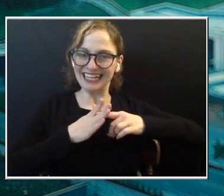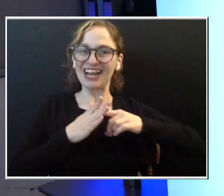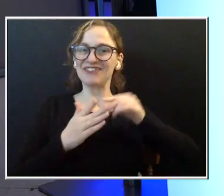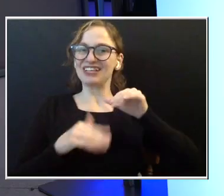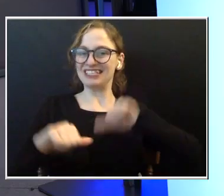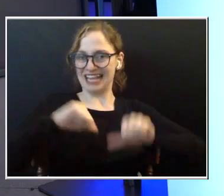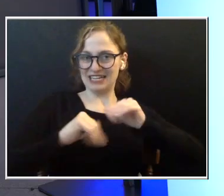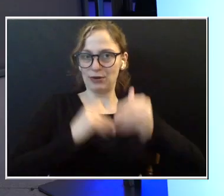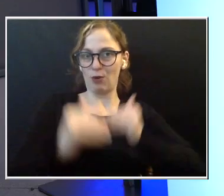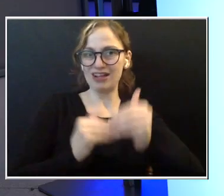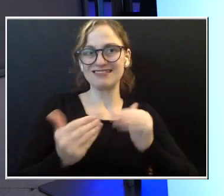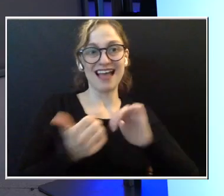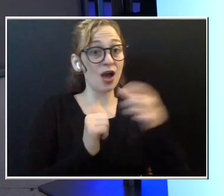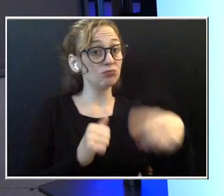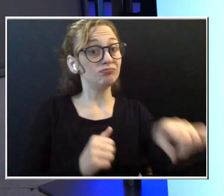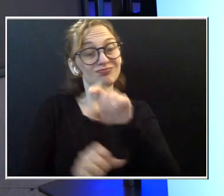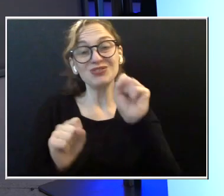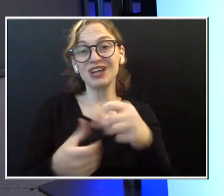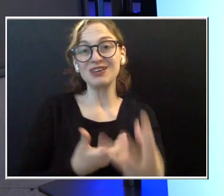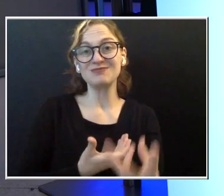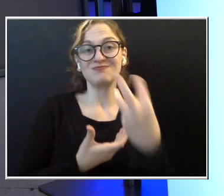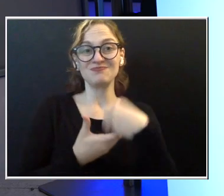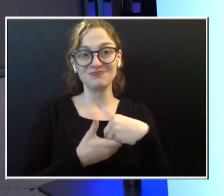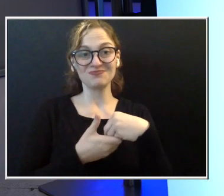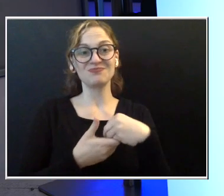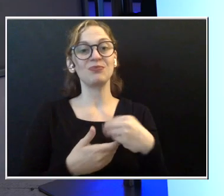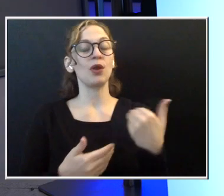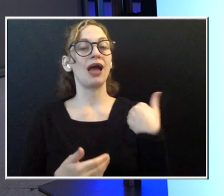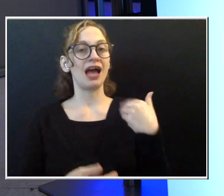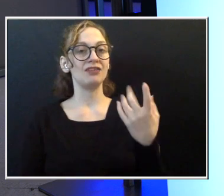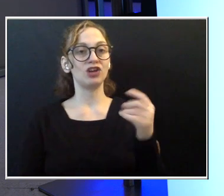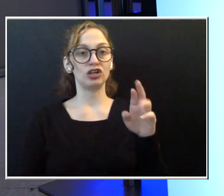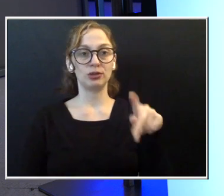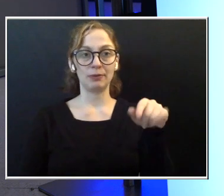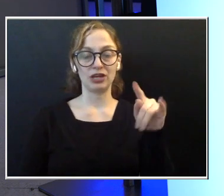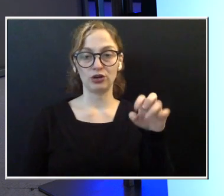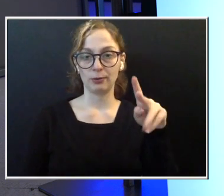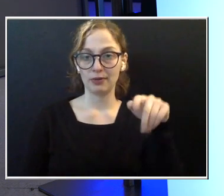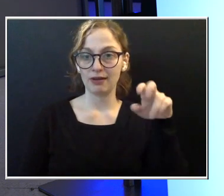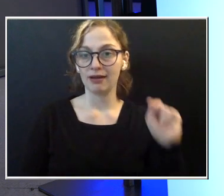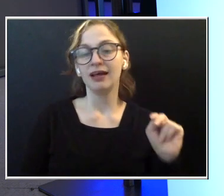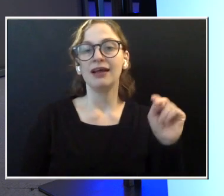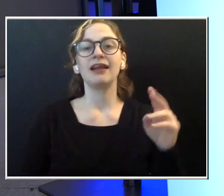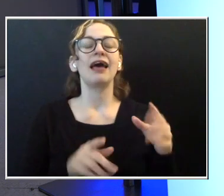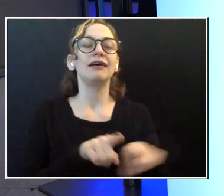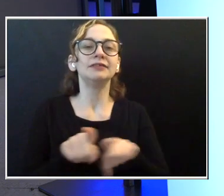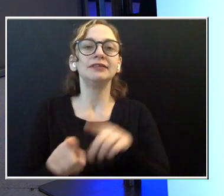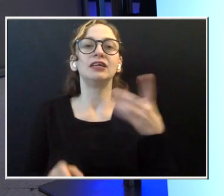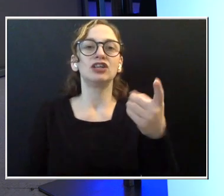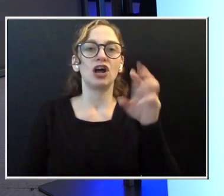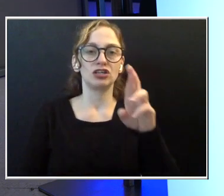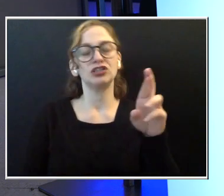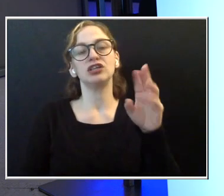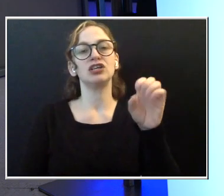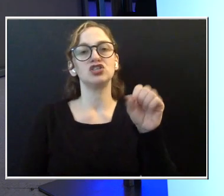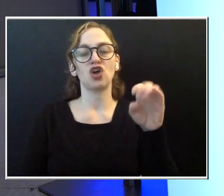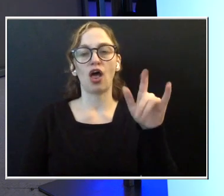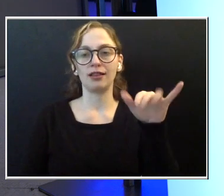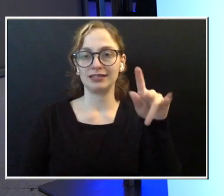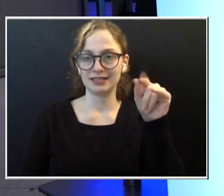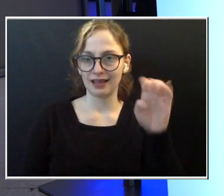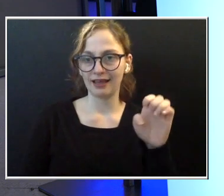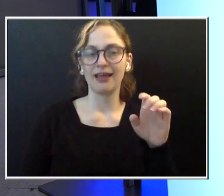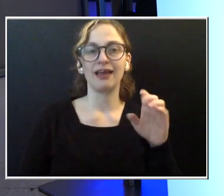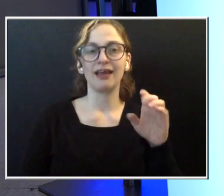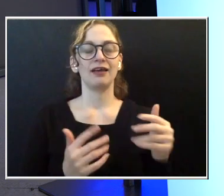this morning are Tammy Peterman, President of the Kansas City Division of the University of Kansas Health System, and Dr. Matthias Salate, Vice Chancellor of Research at the